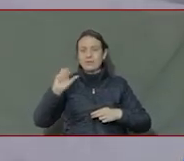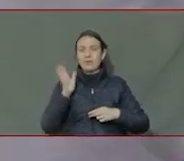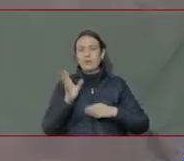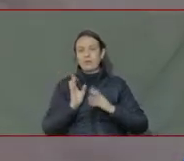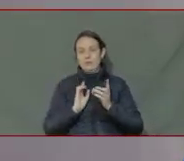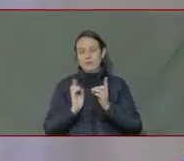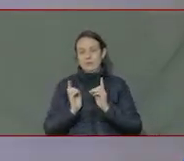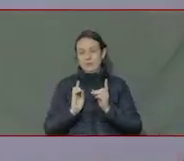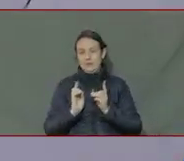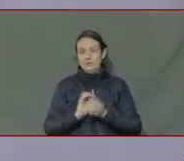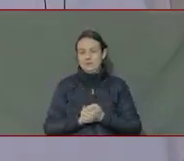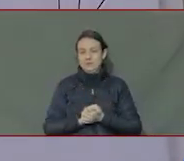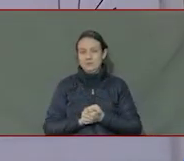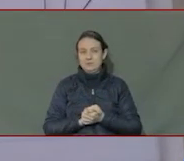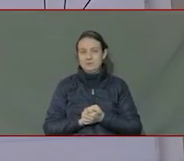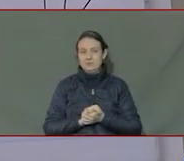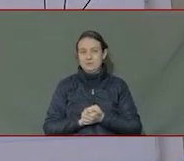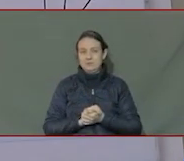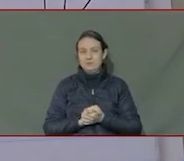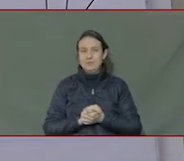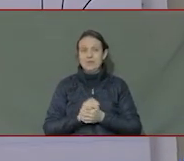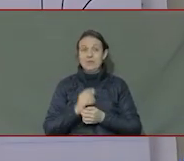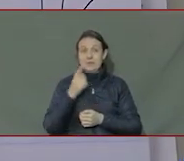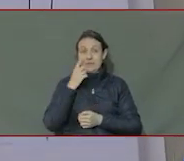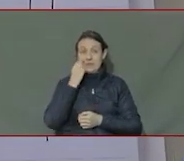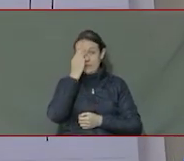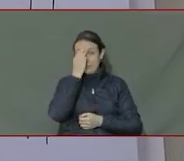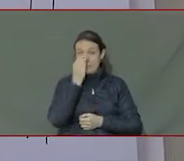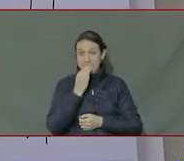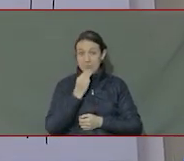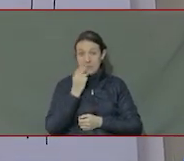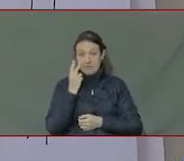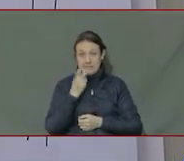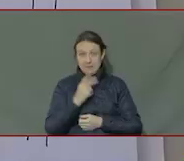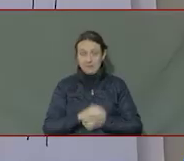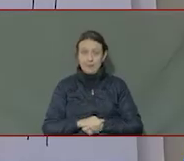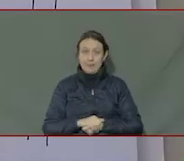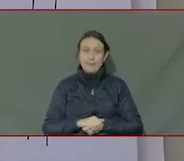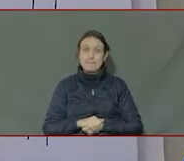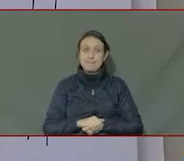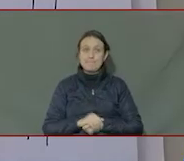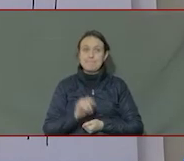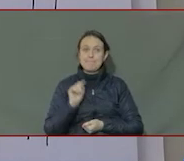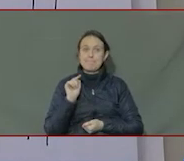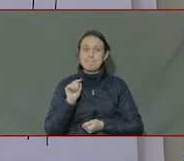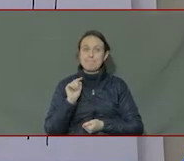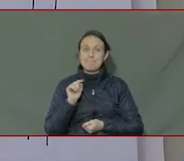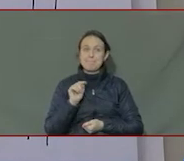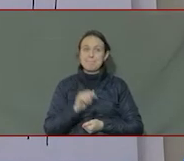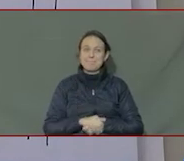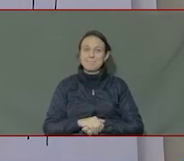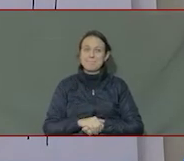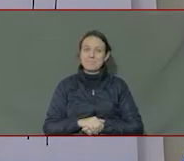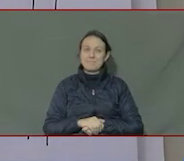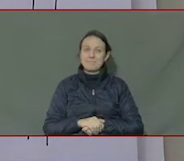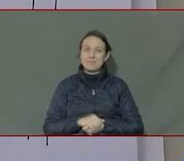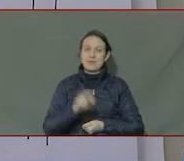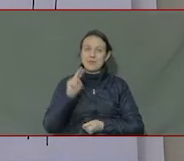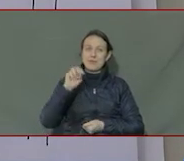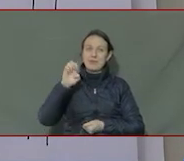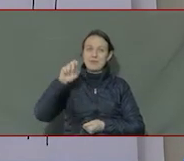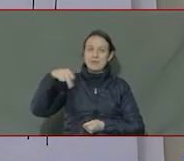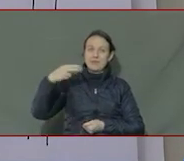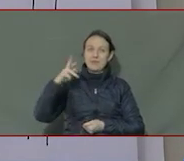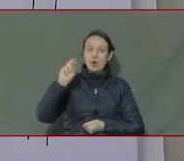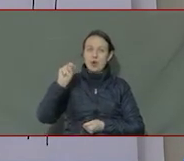among matrics. It's about what I've got here, people. What I've got here, the nephron, is what we will